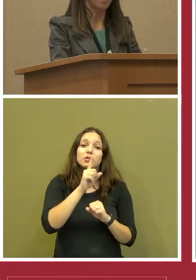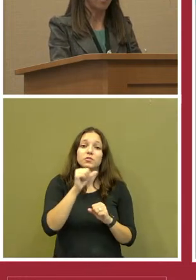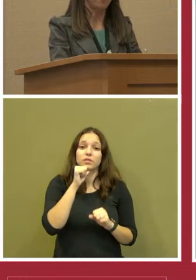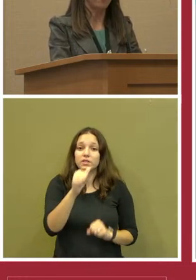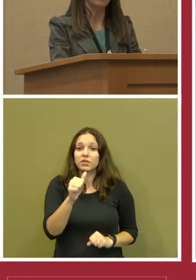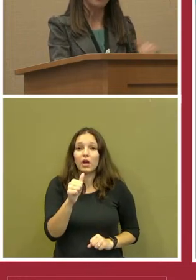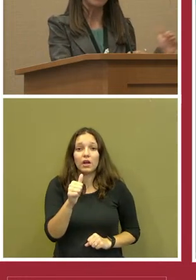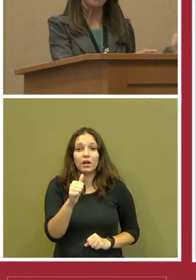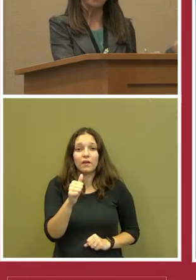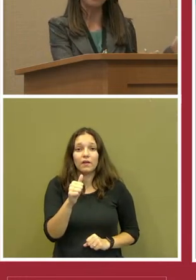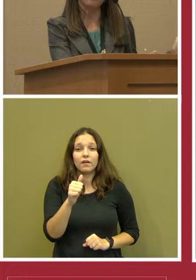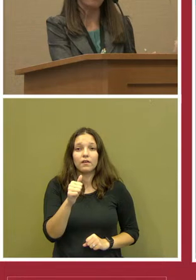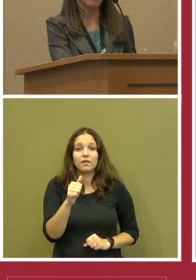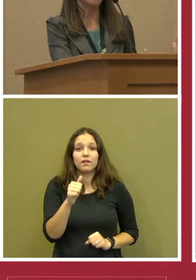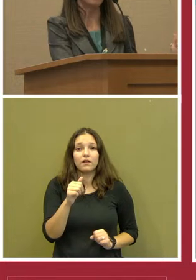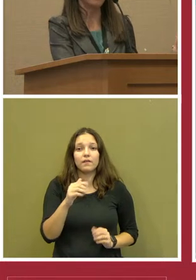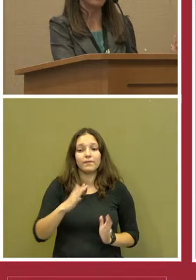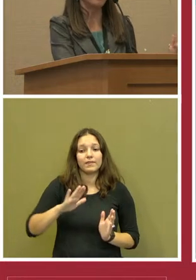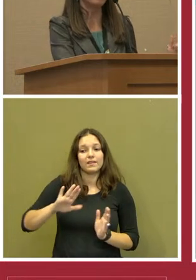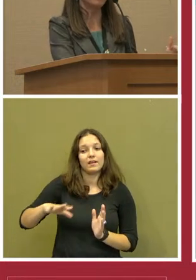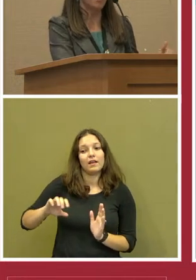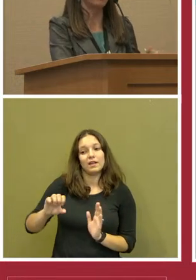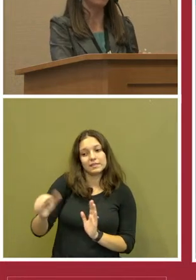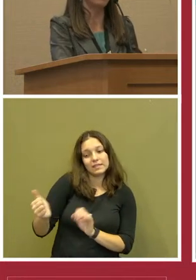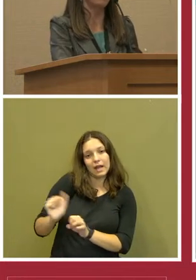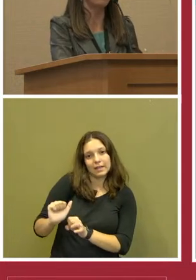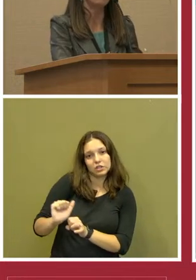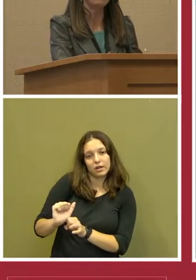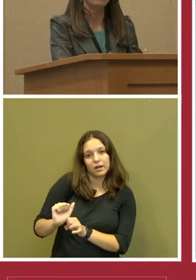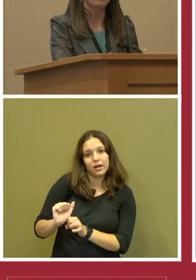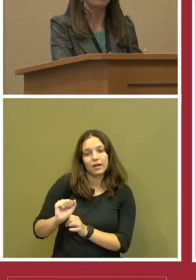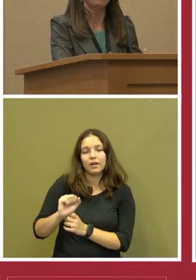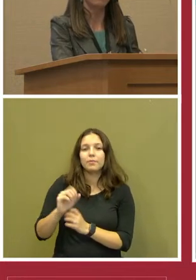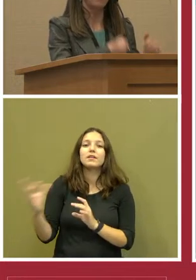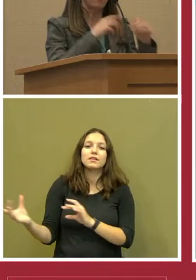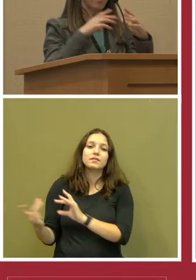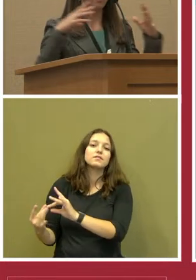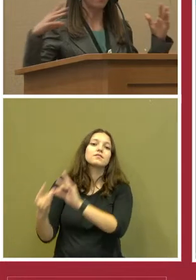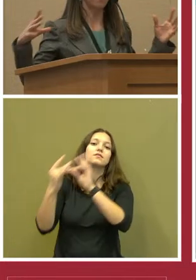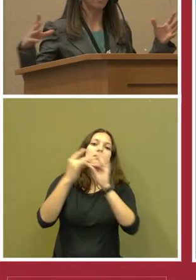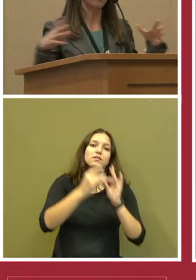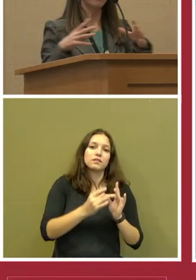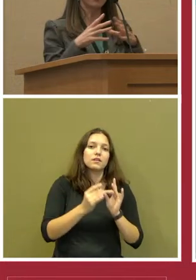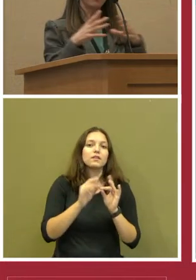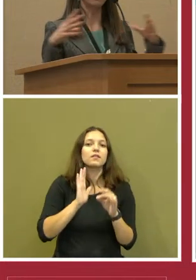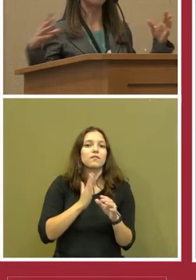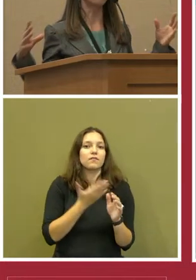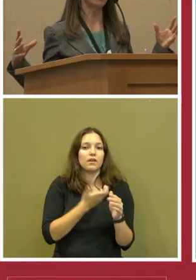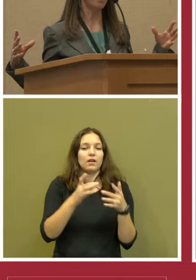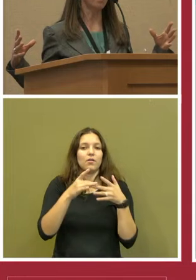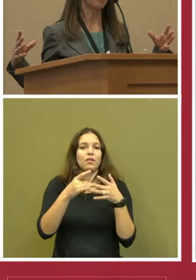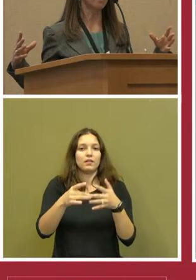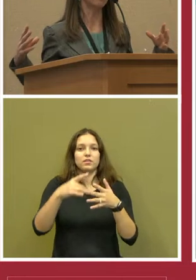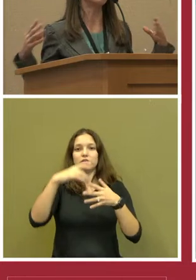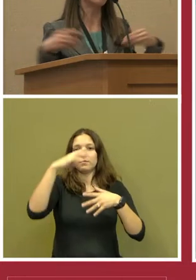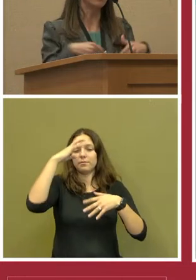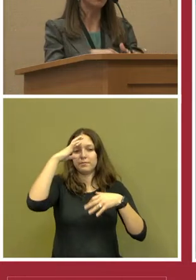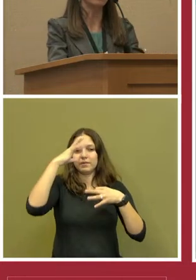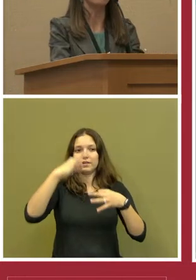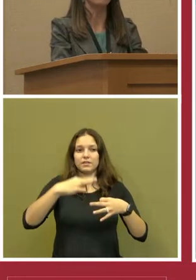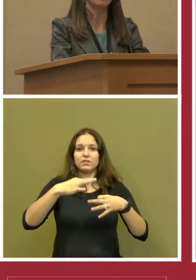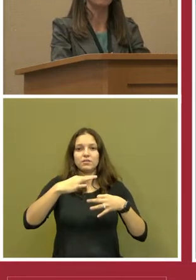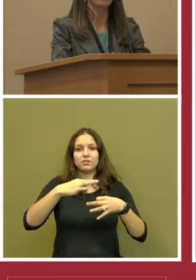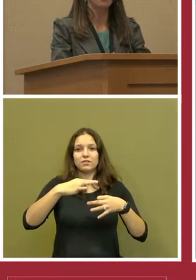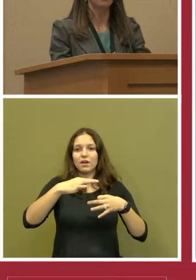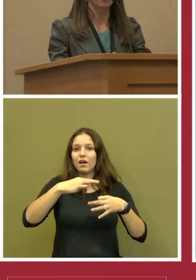a side gig for us, that this is connected to the fabric of our leadership and decision-making systems in the